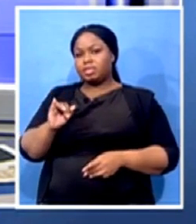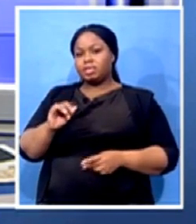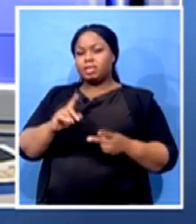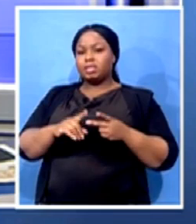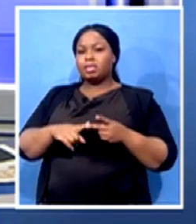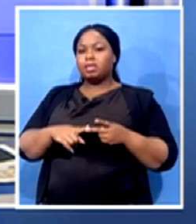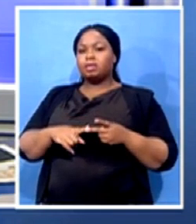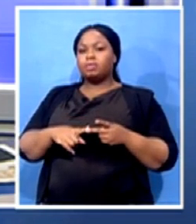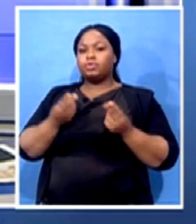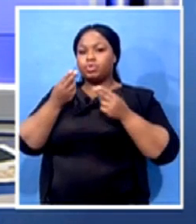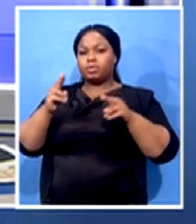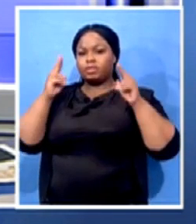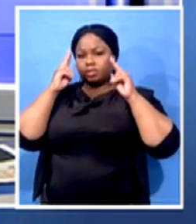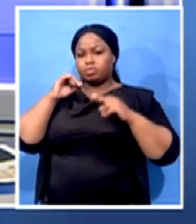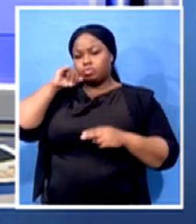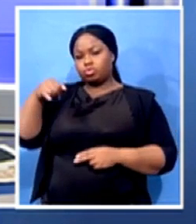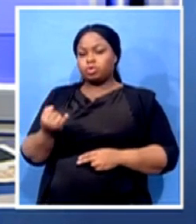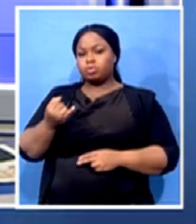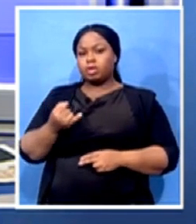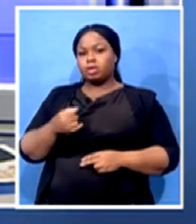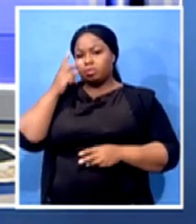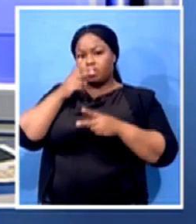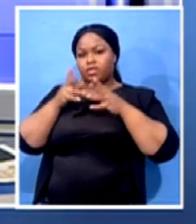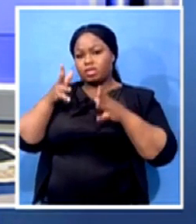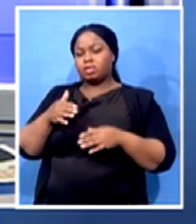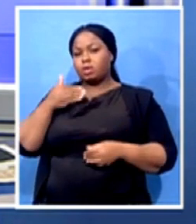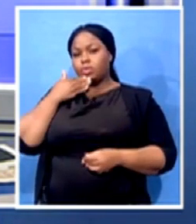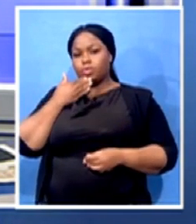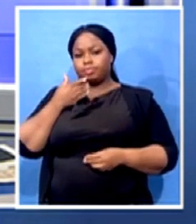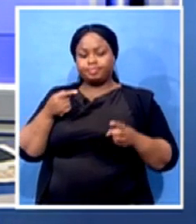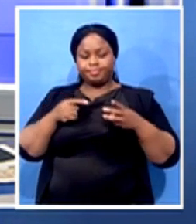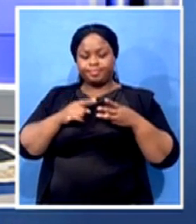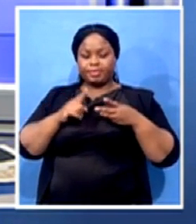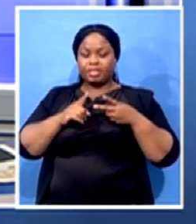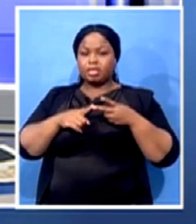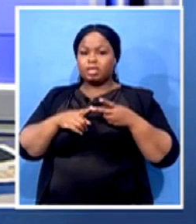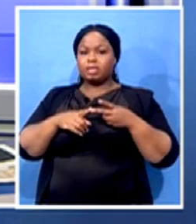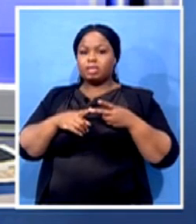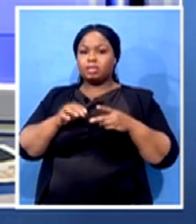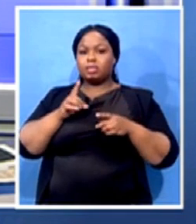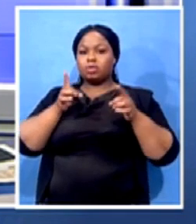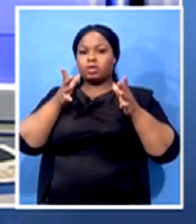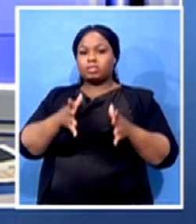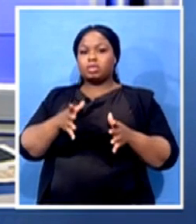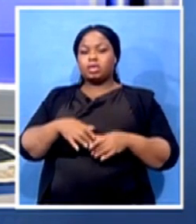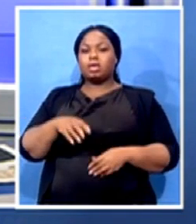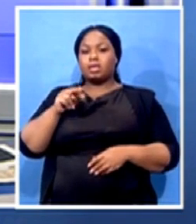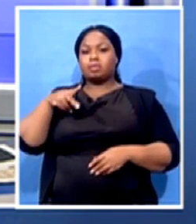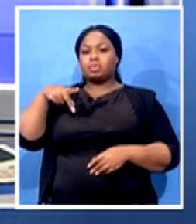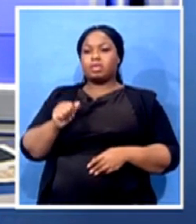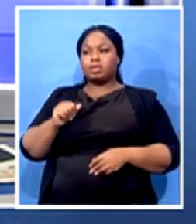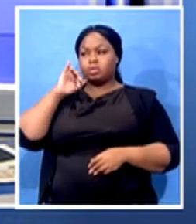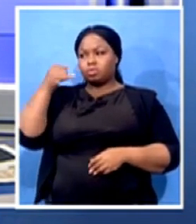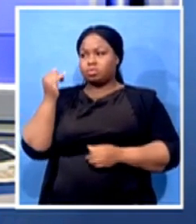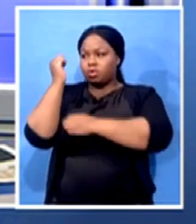Johannesburg. Also joining us is retired Deputy Director of the Public Prosecutions at the NPA's Johannesburg office, Advocate Johan du